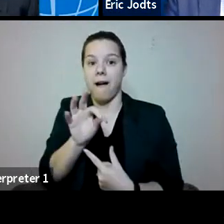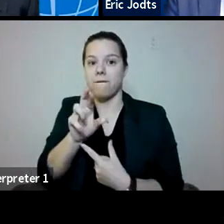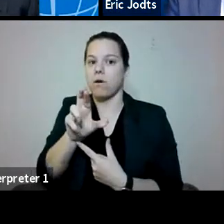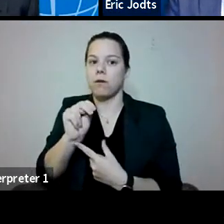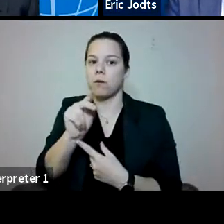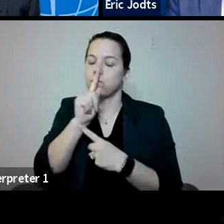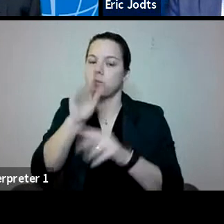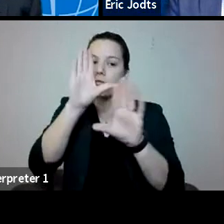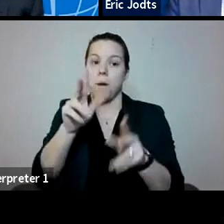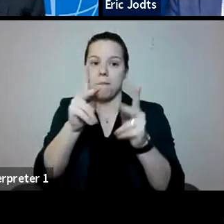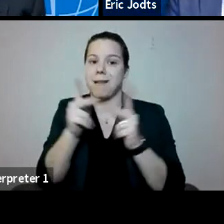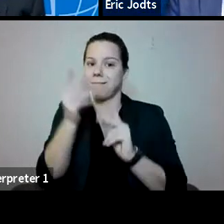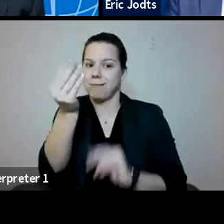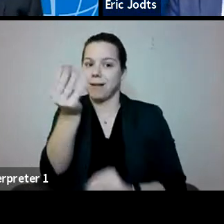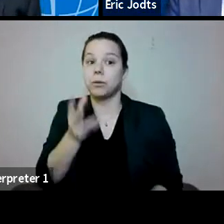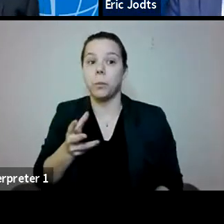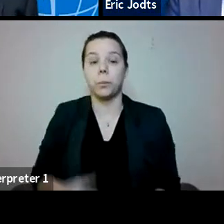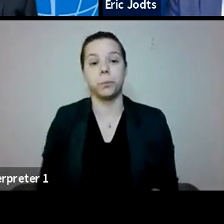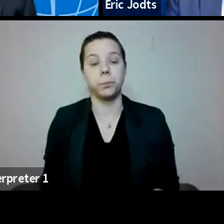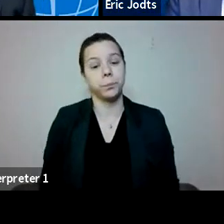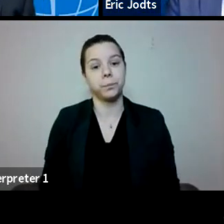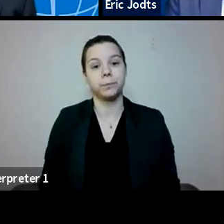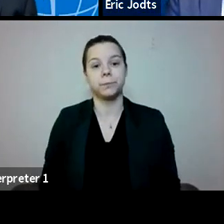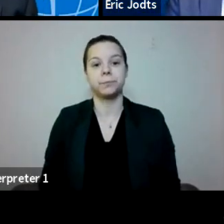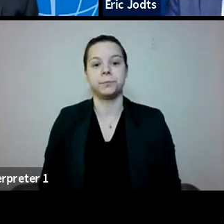way to let us know.